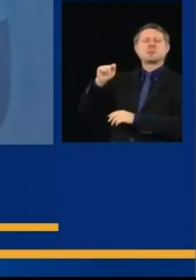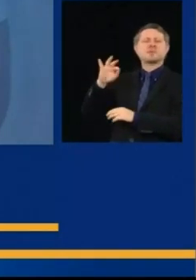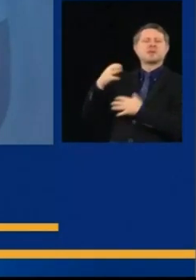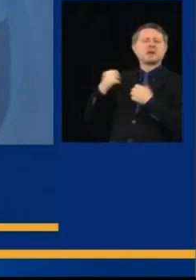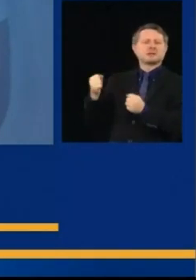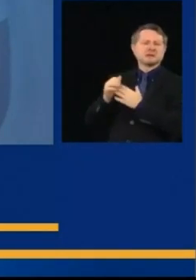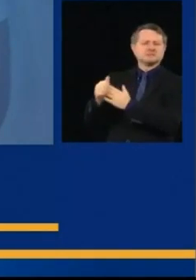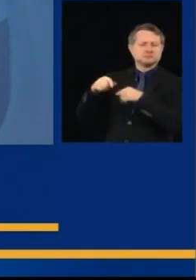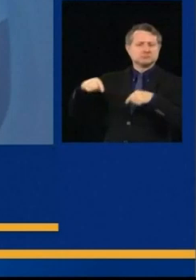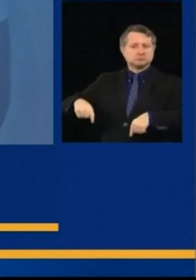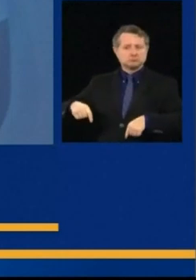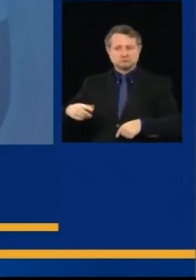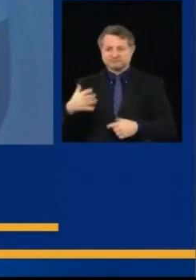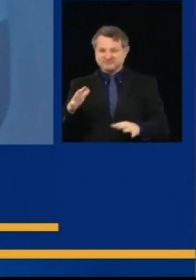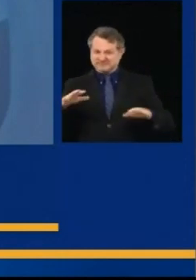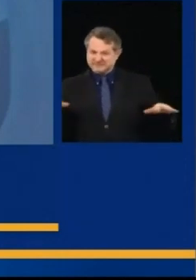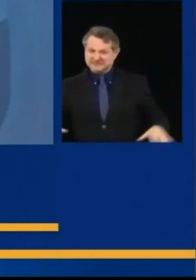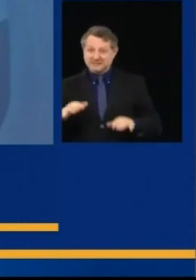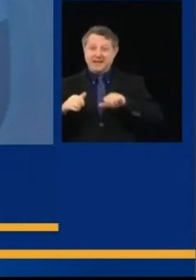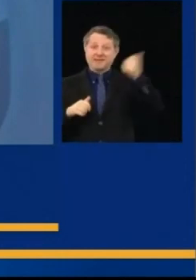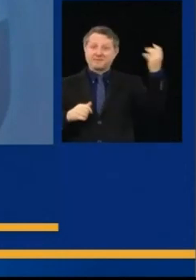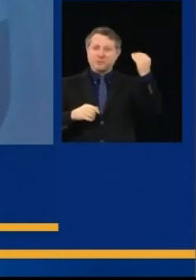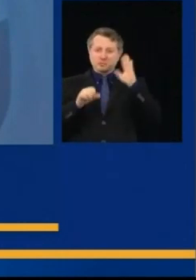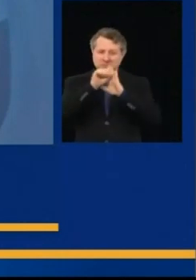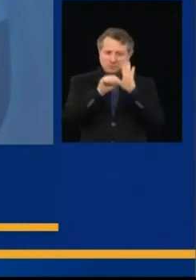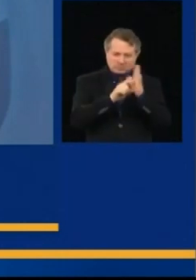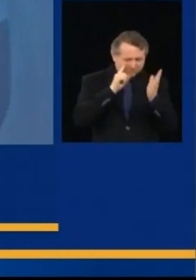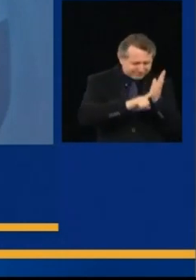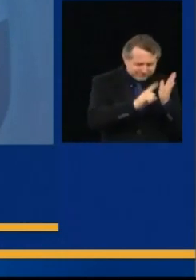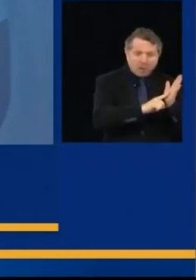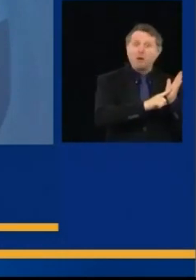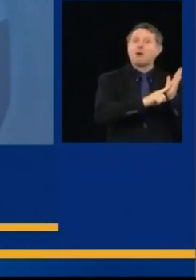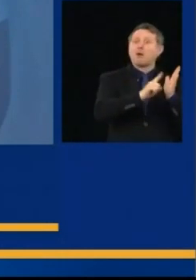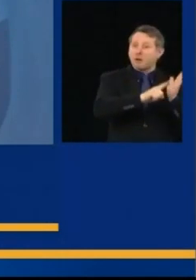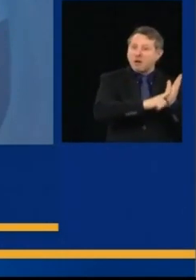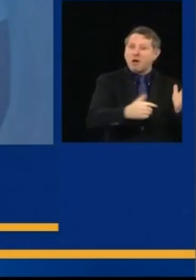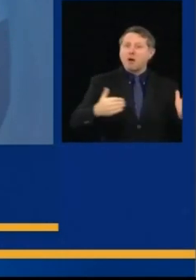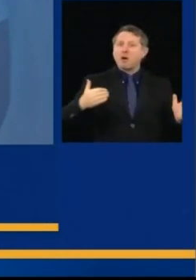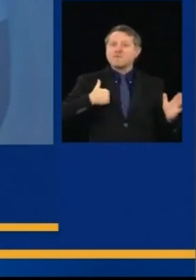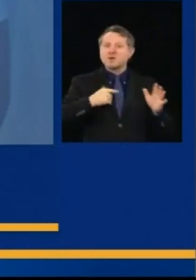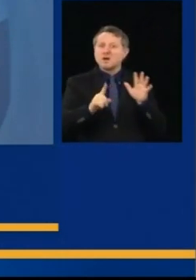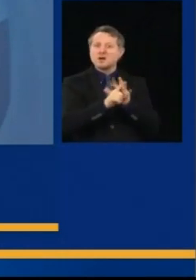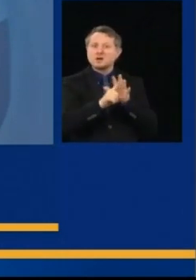investigating cases in their state for possible